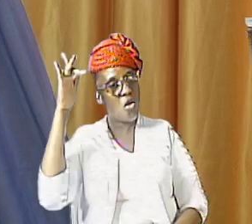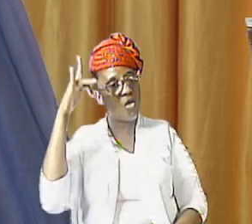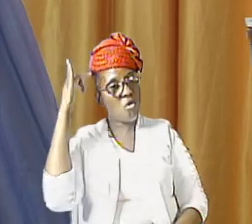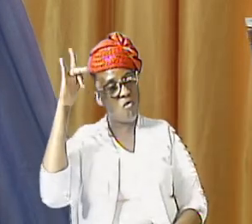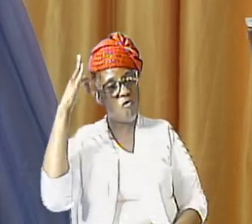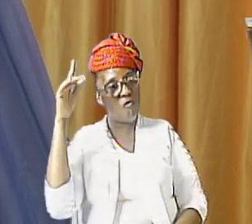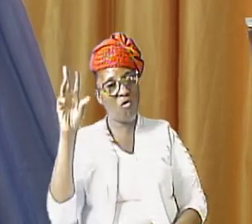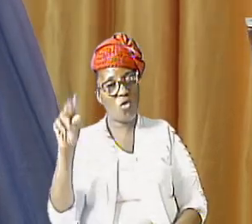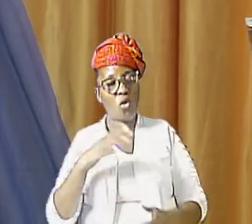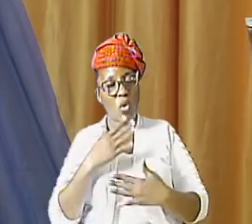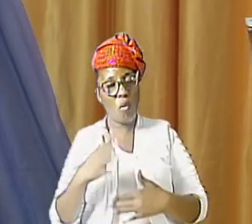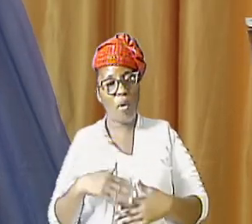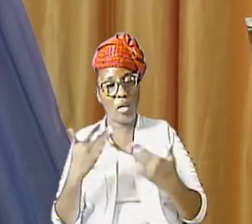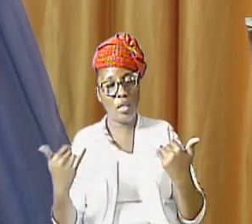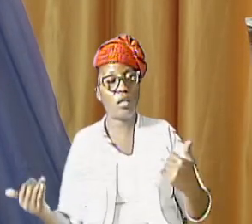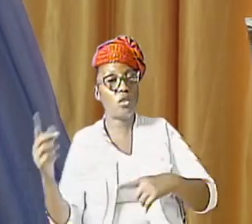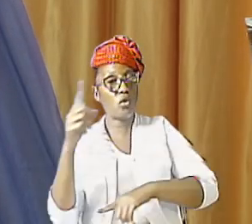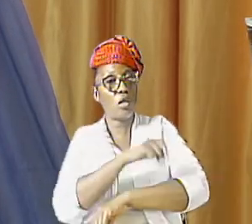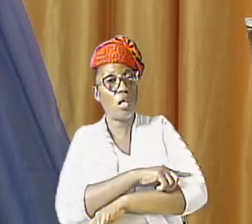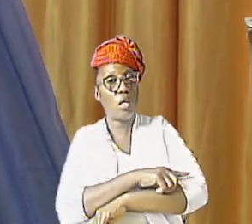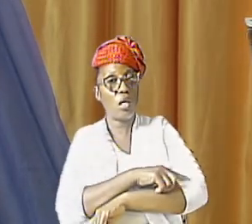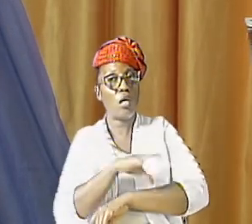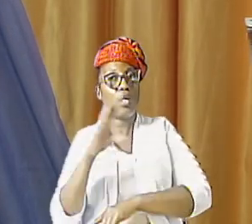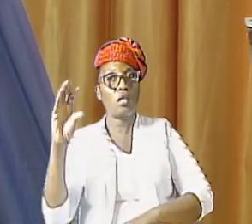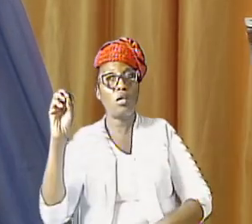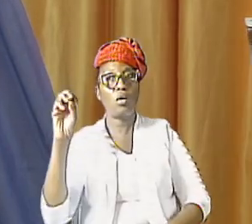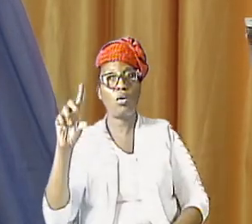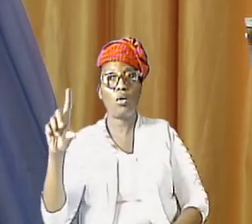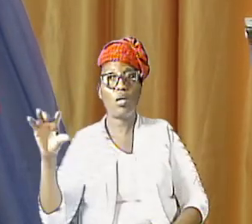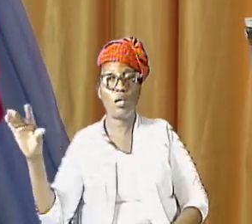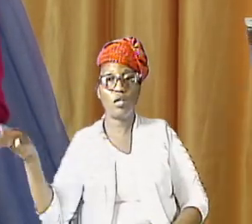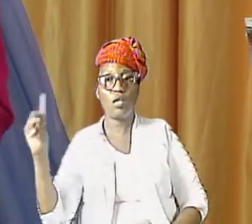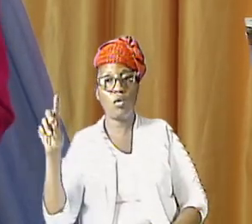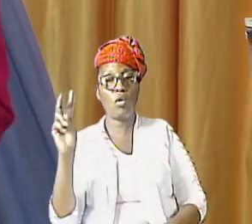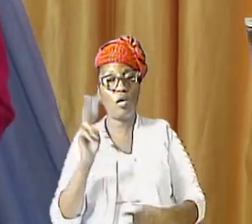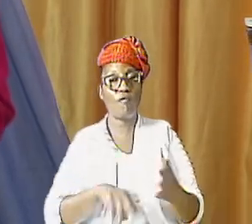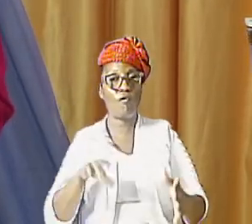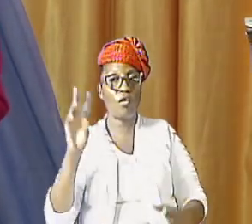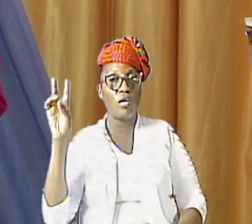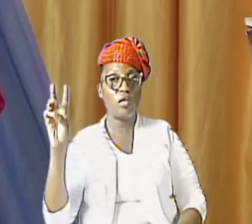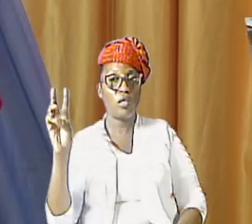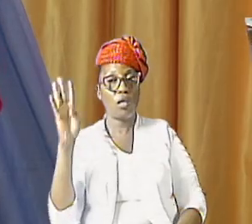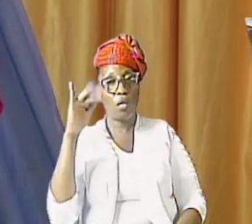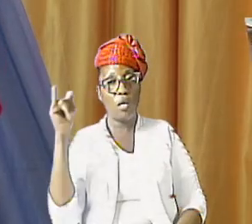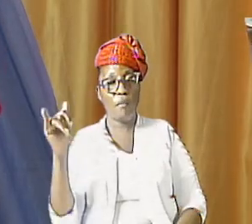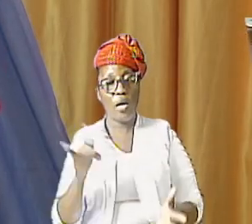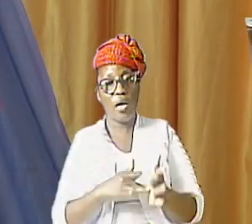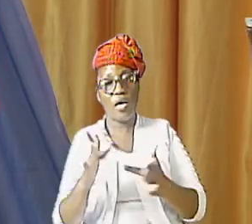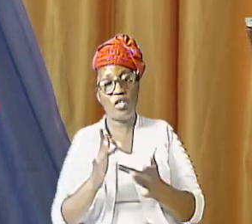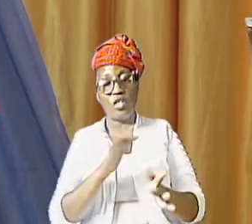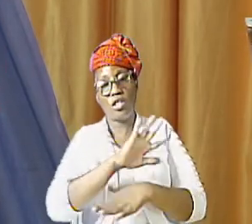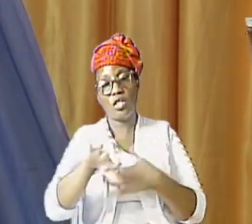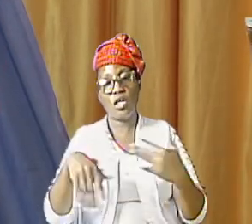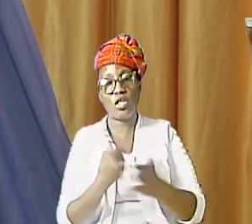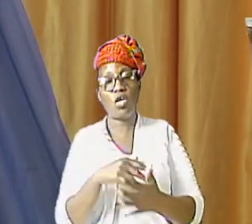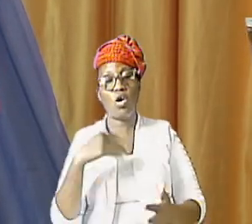is all in the Word. Hallelujah. Colossians 1, verse 16 says, by him were all things